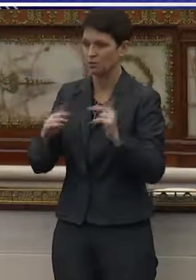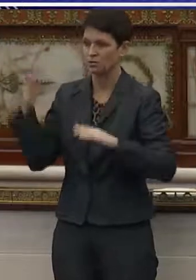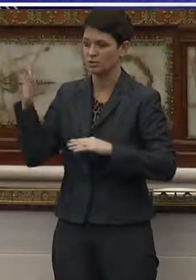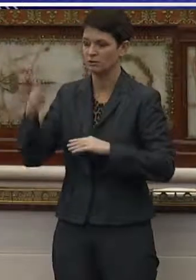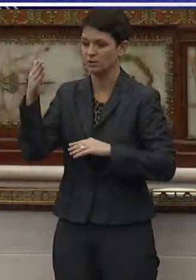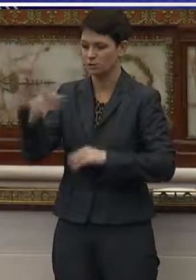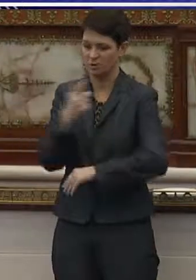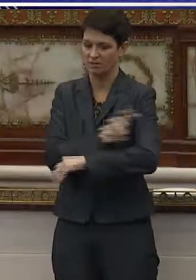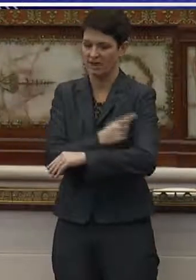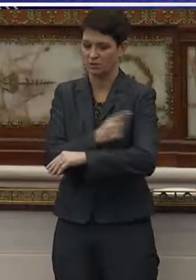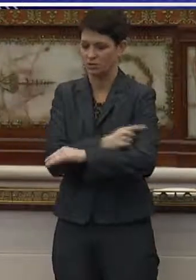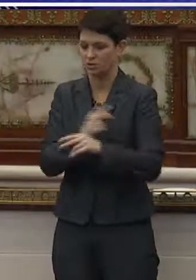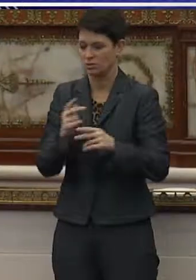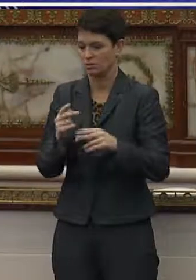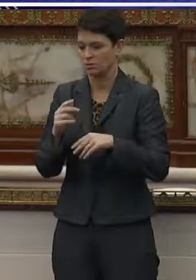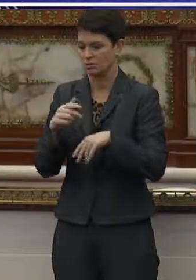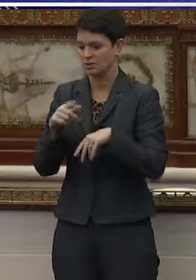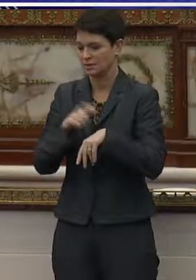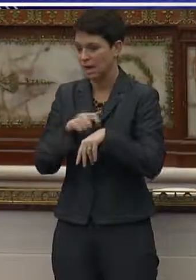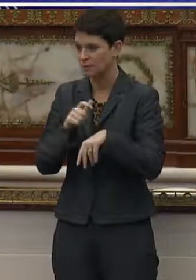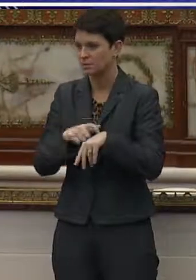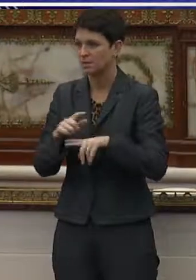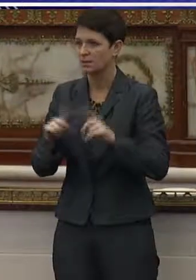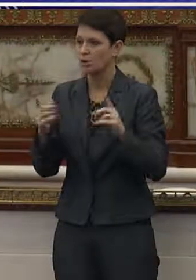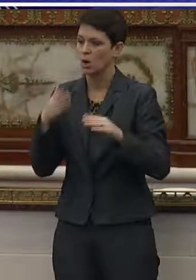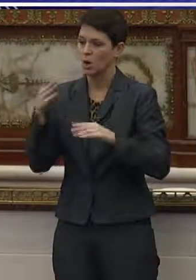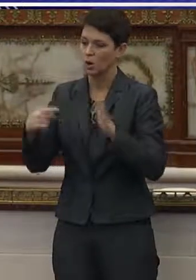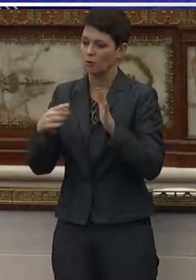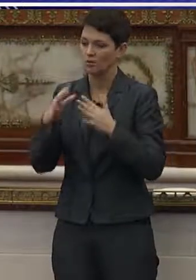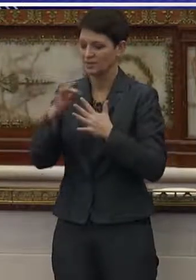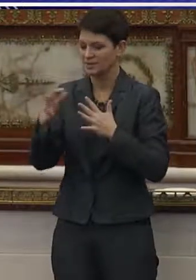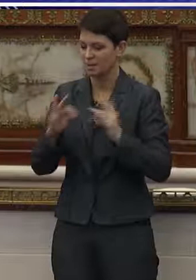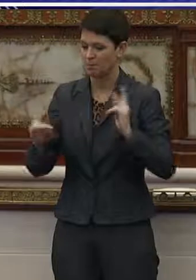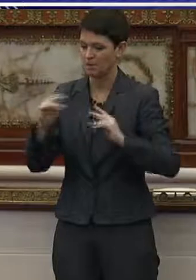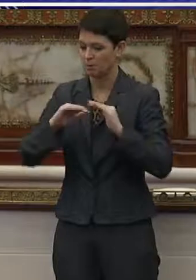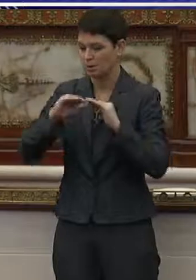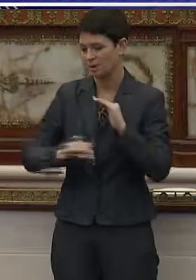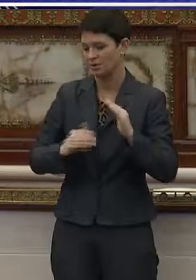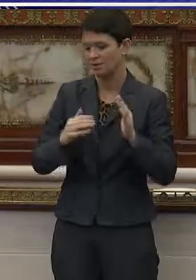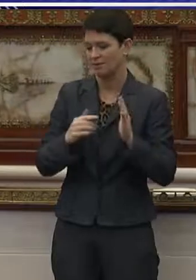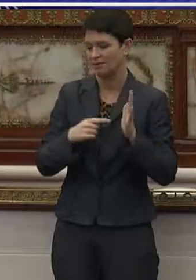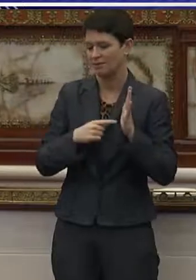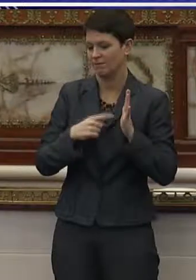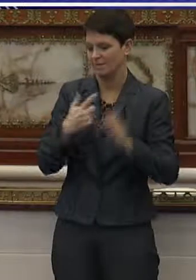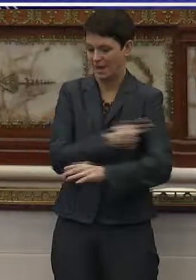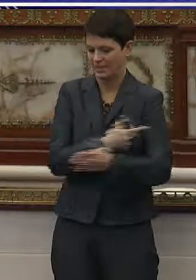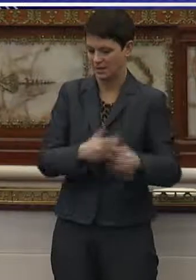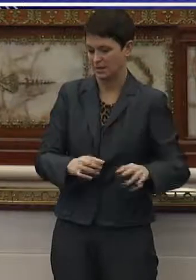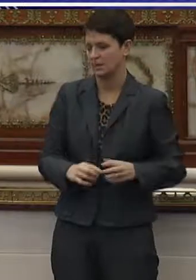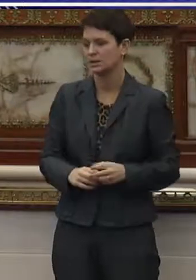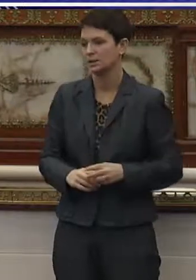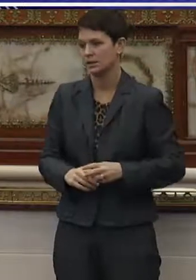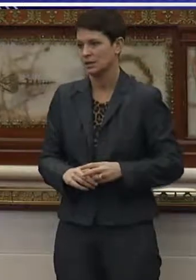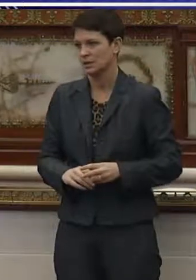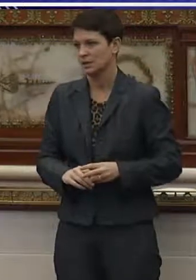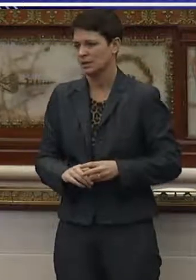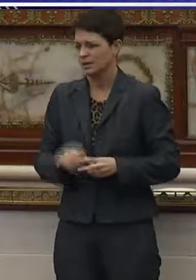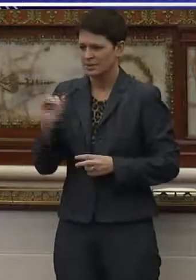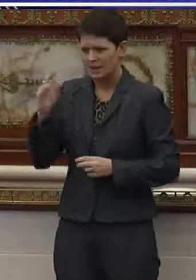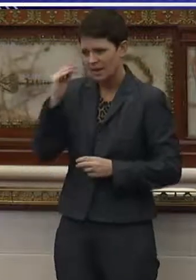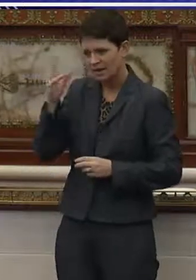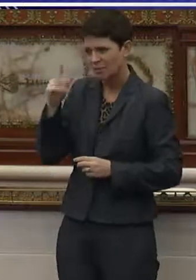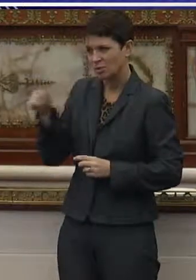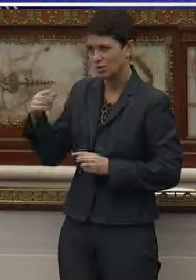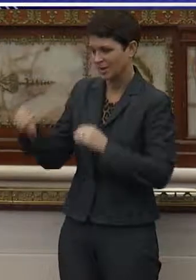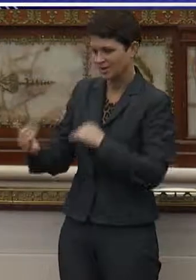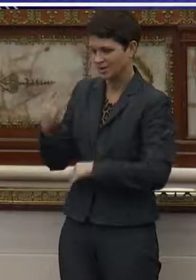vaccination opportunities, where we're oversampling people who live in those zip codes that are under-vaccinated. And is that information that you